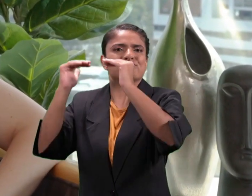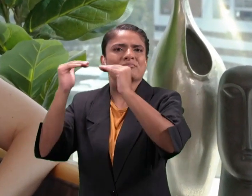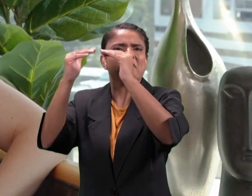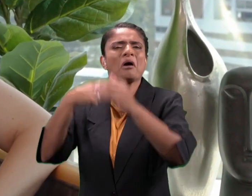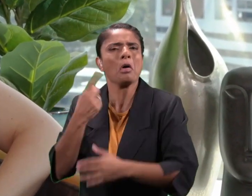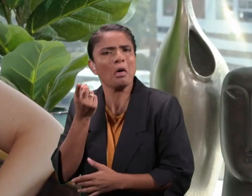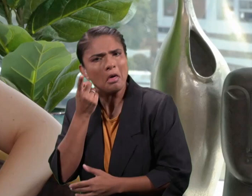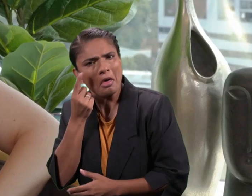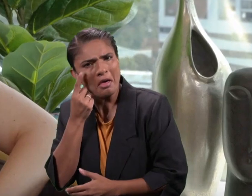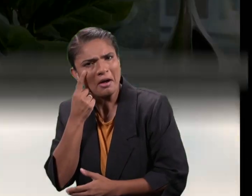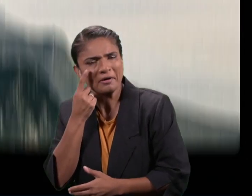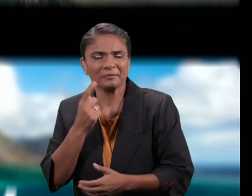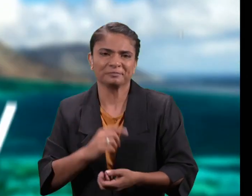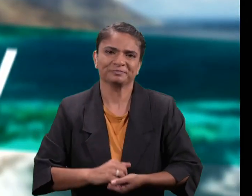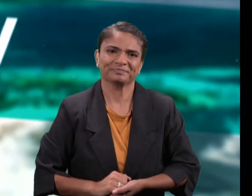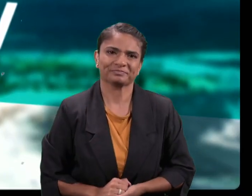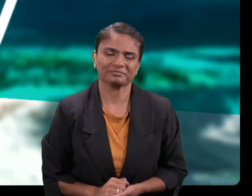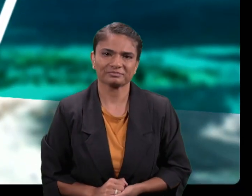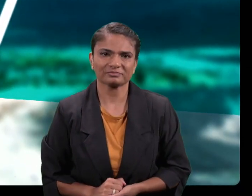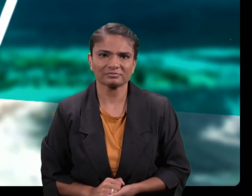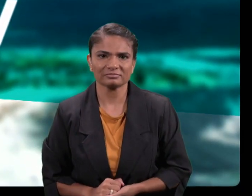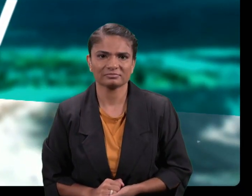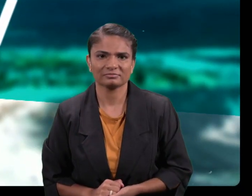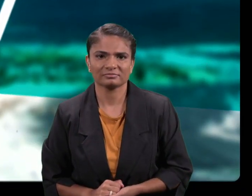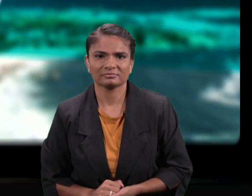life. Let's take a look.